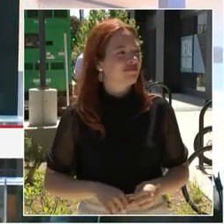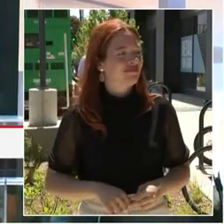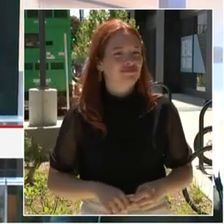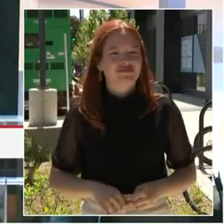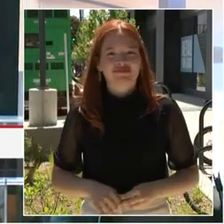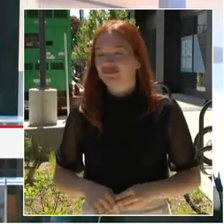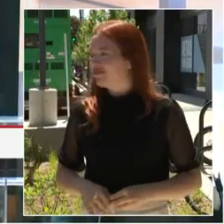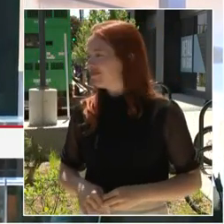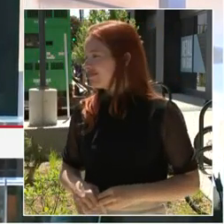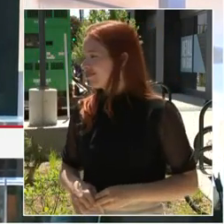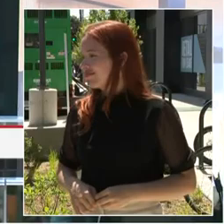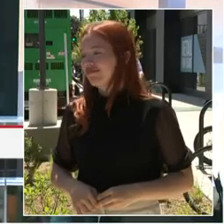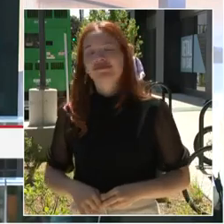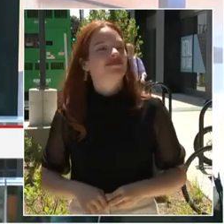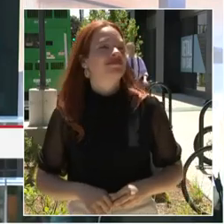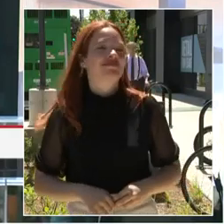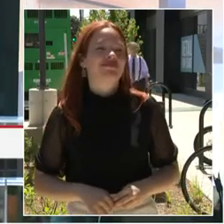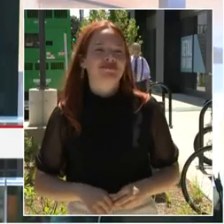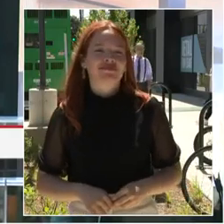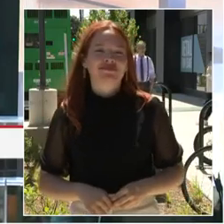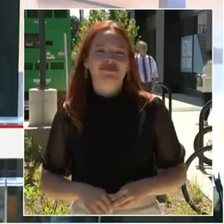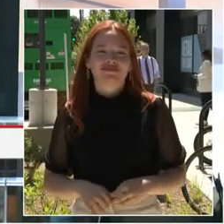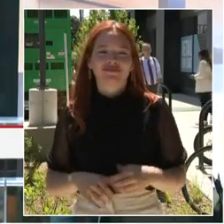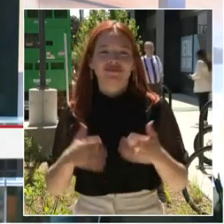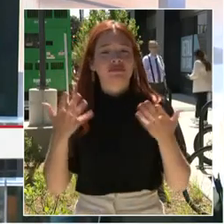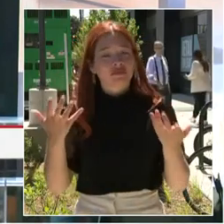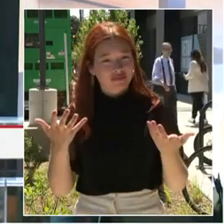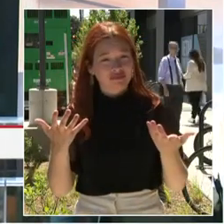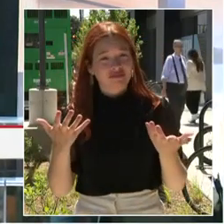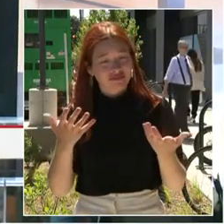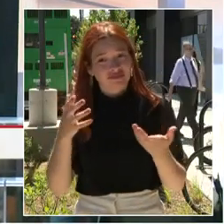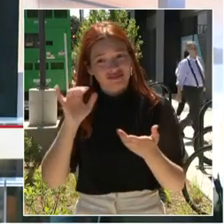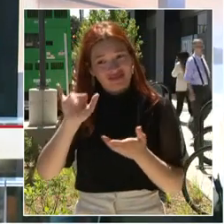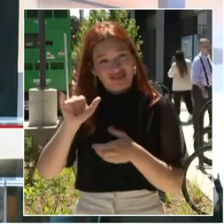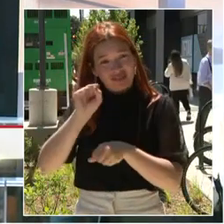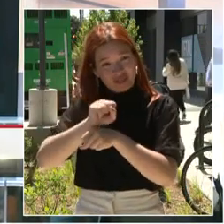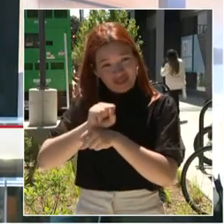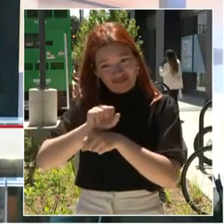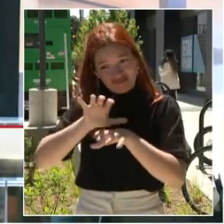The work that went into taking this from what it was to what it is,